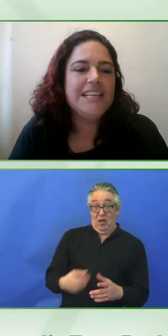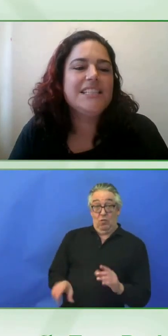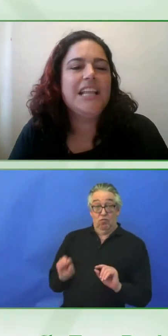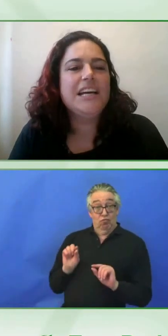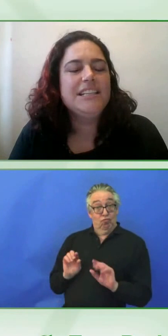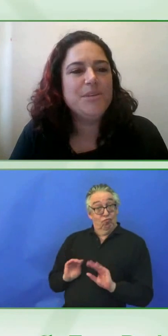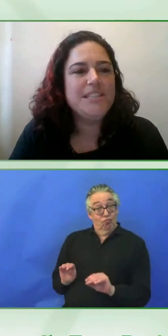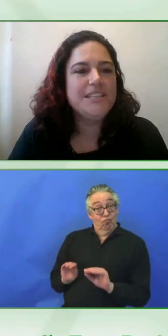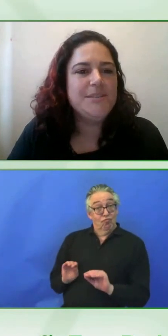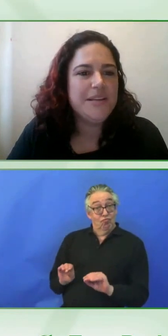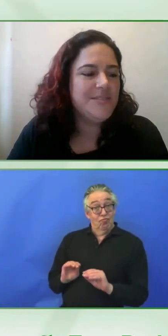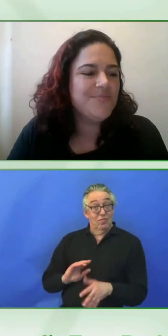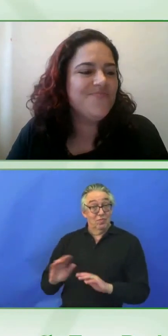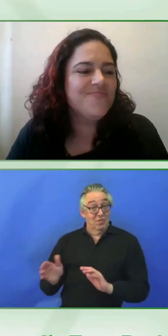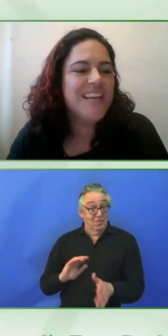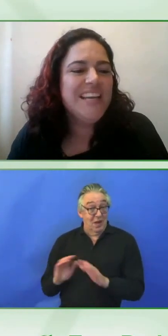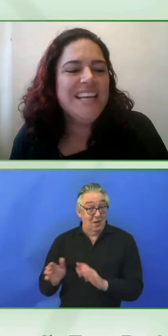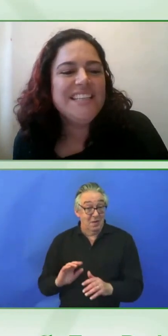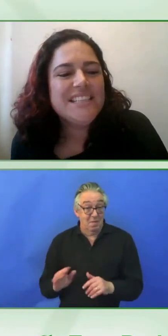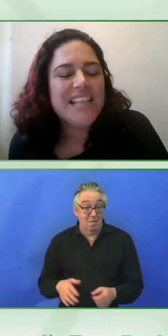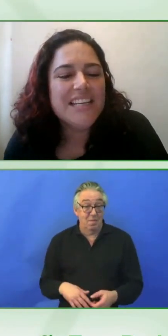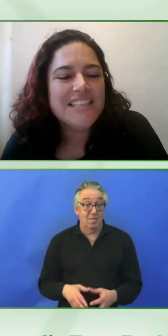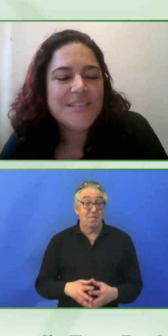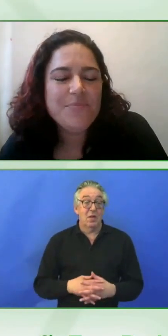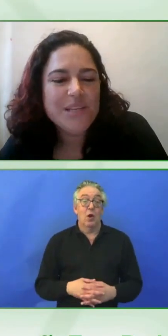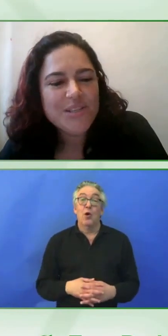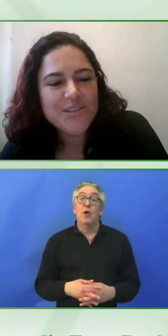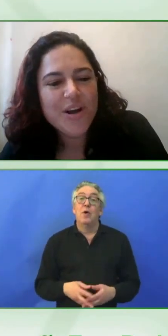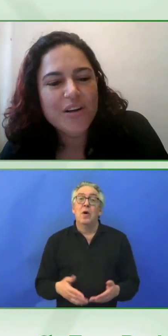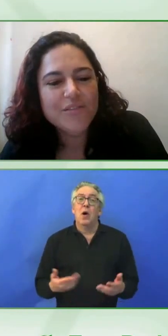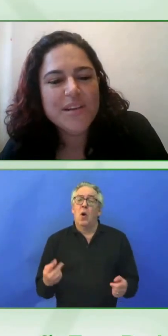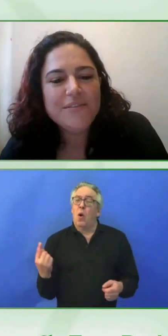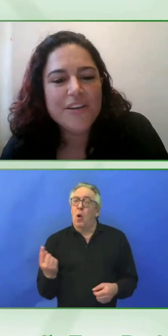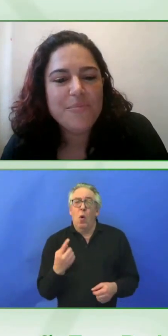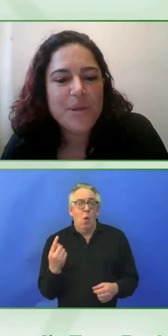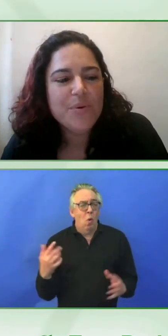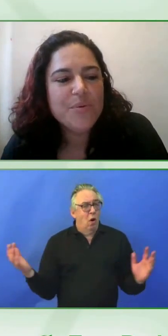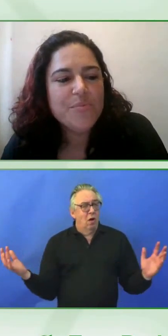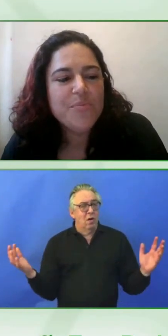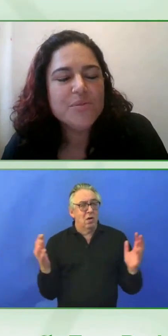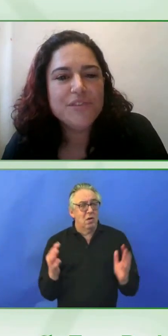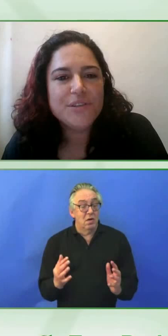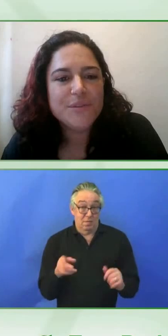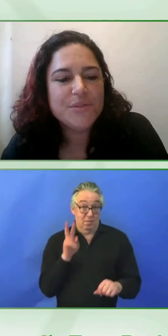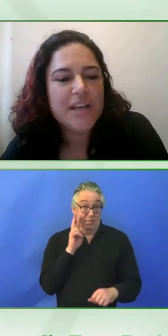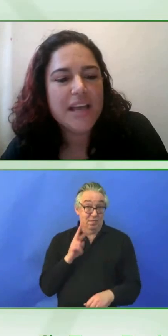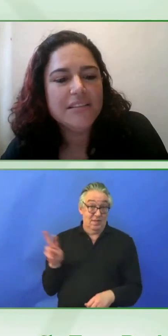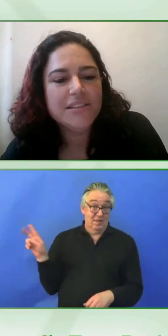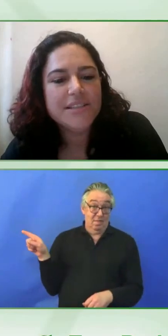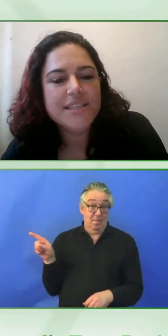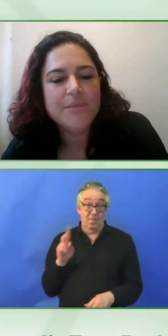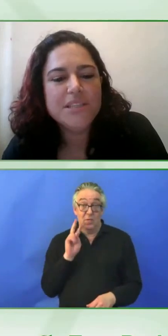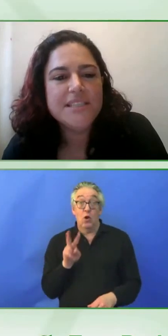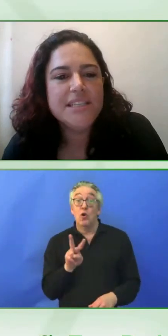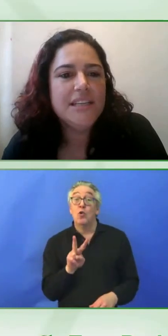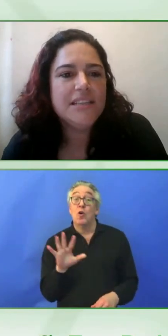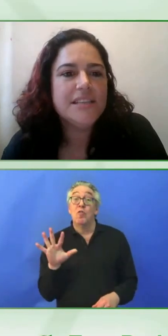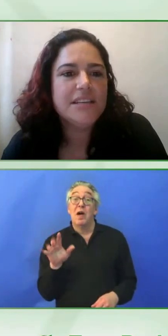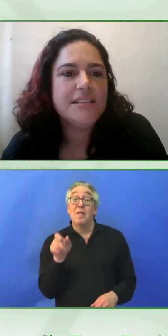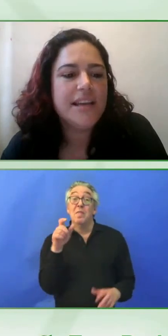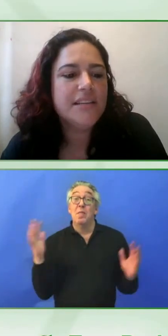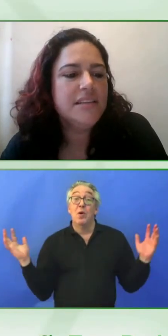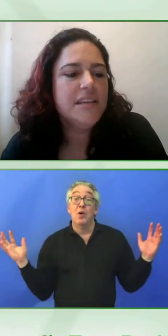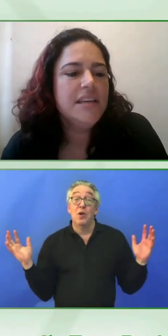Next slide, the participants. In this slide, there's a picture of 25 people posing for a photo together. Some are sitting and